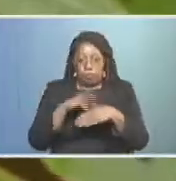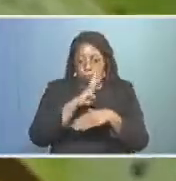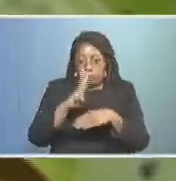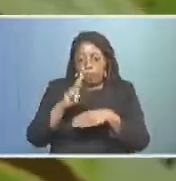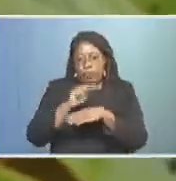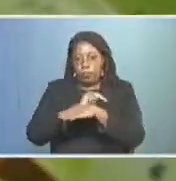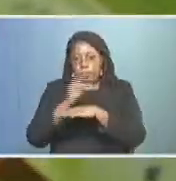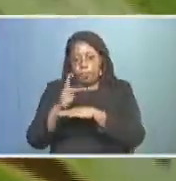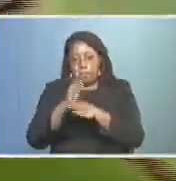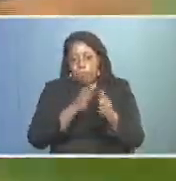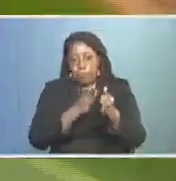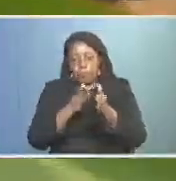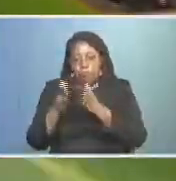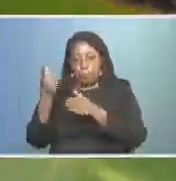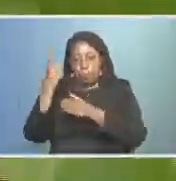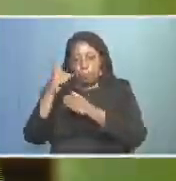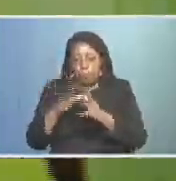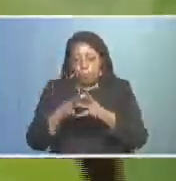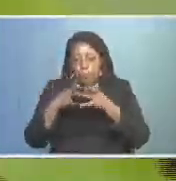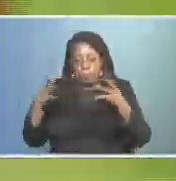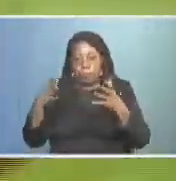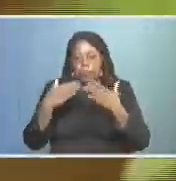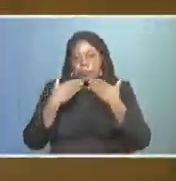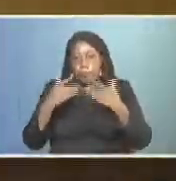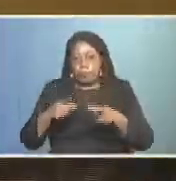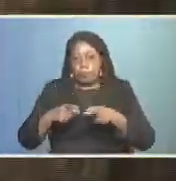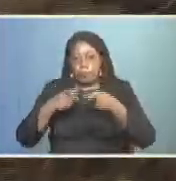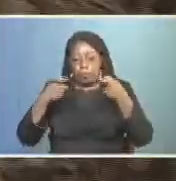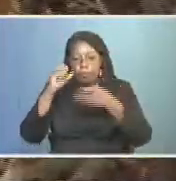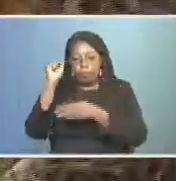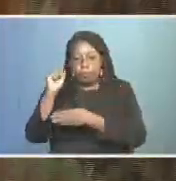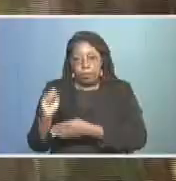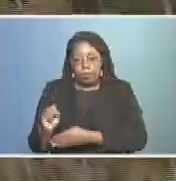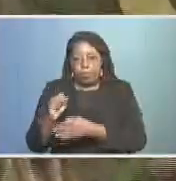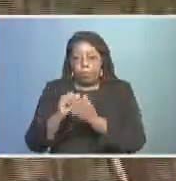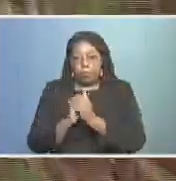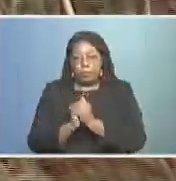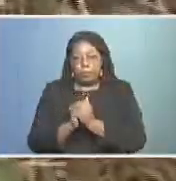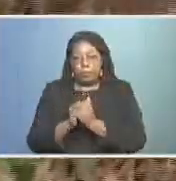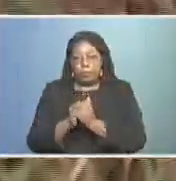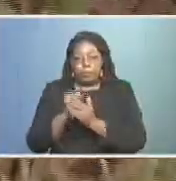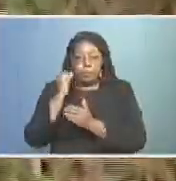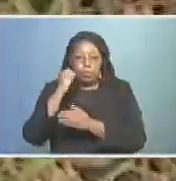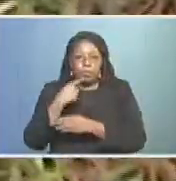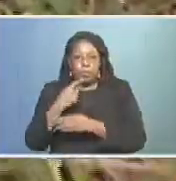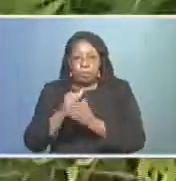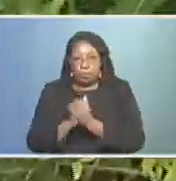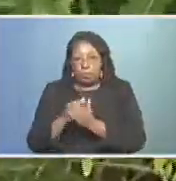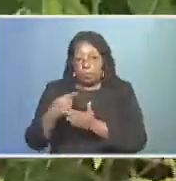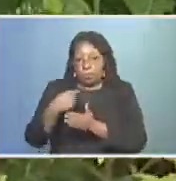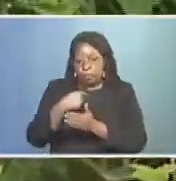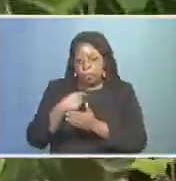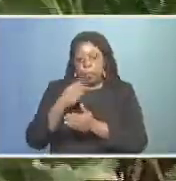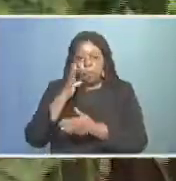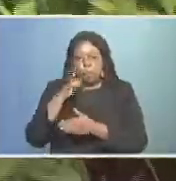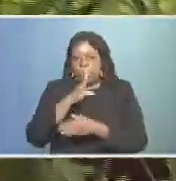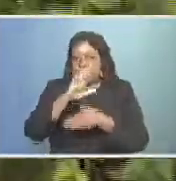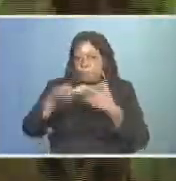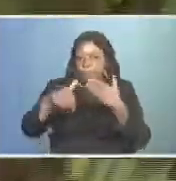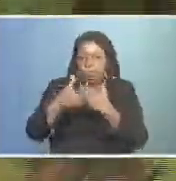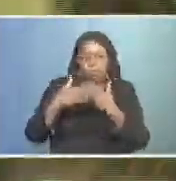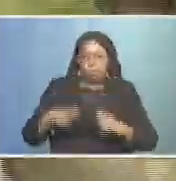Providence are preparing for a bountiful Thanksgiving season. I was farming all my life. I always had pigeon peas